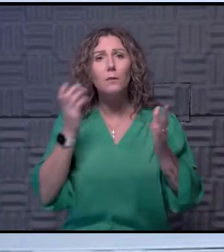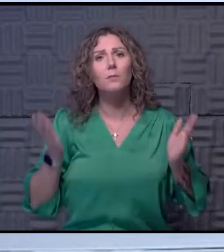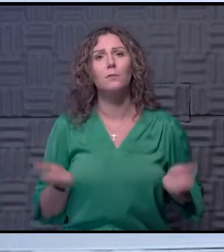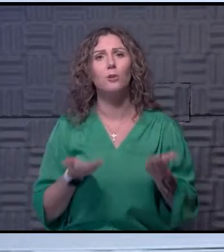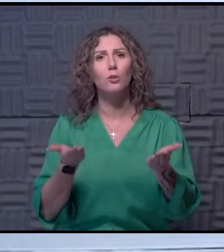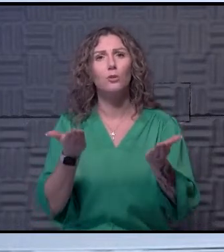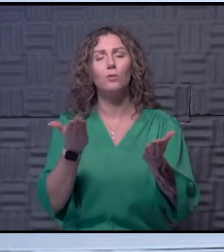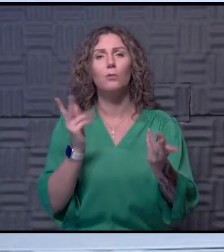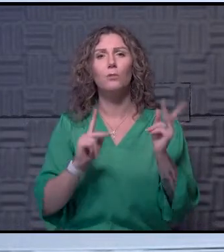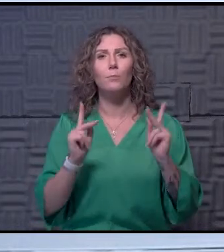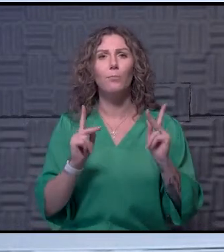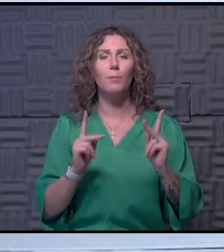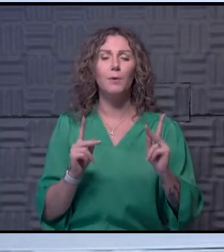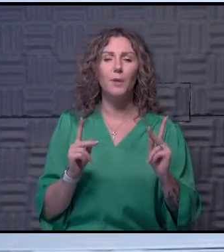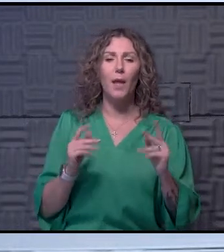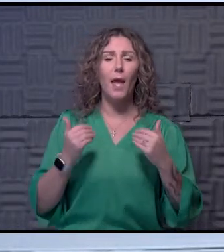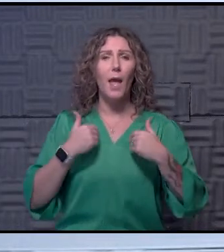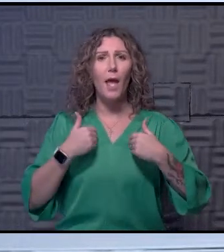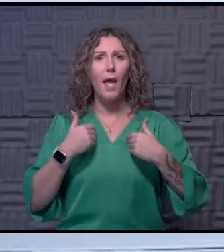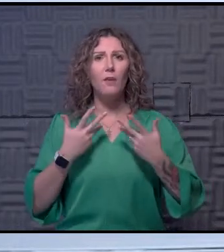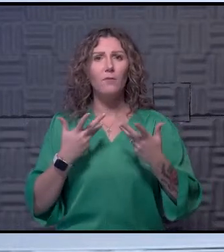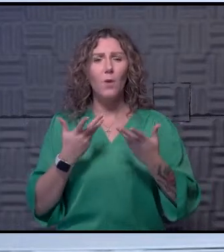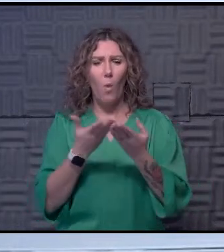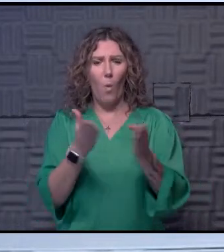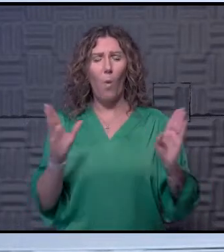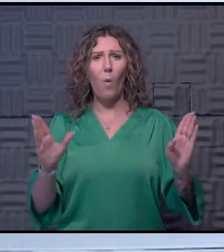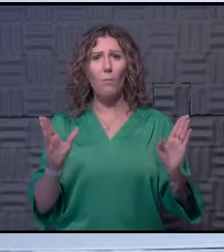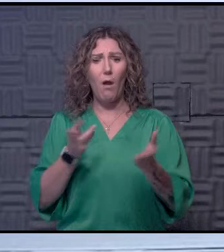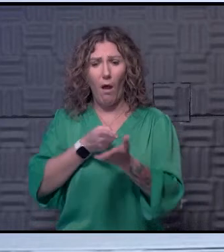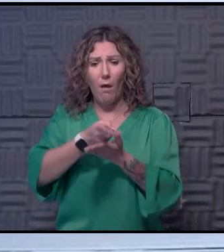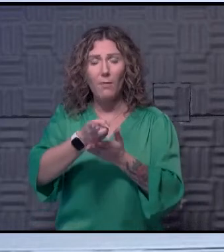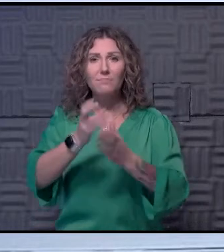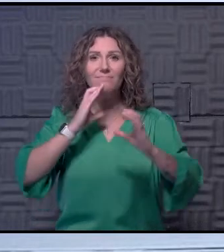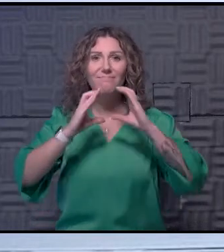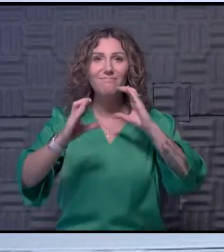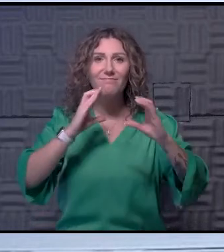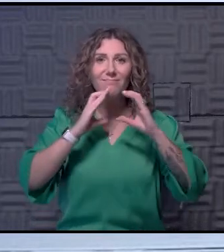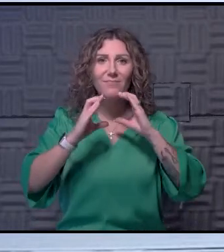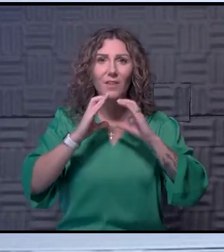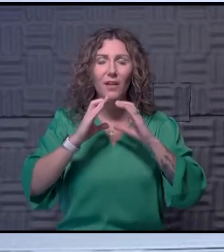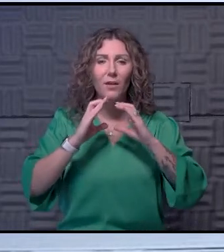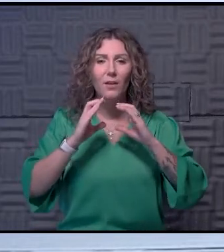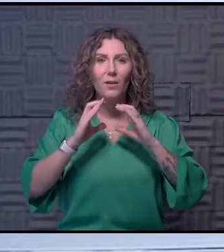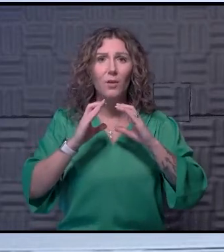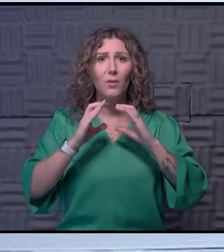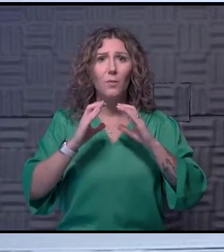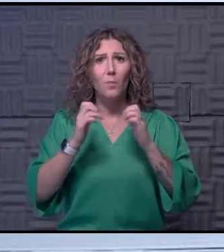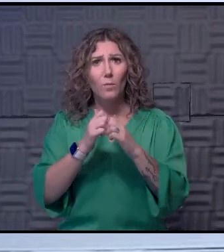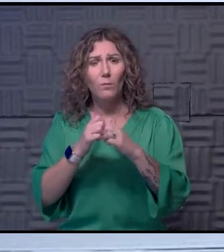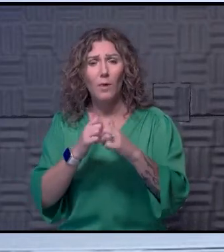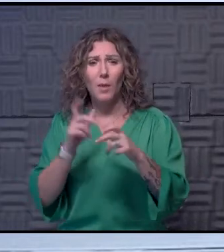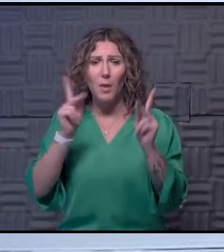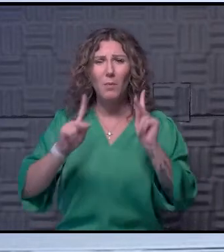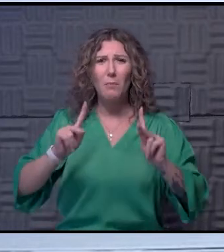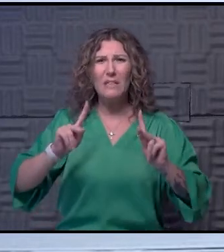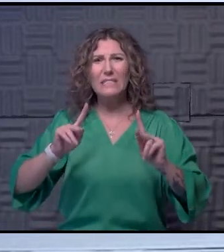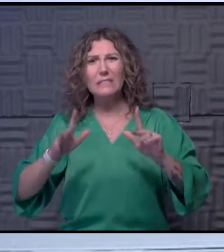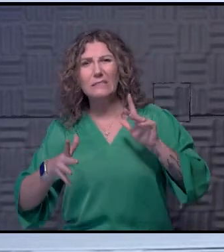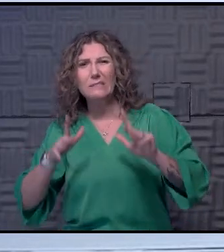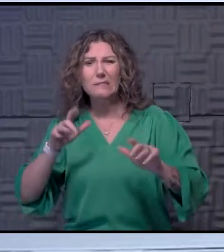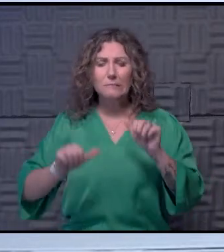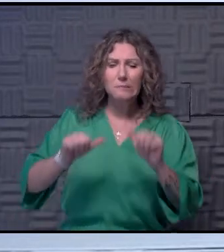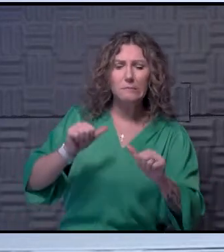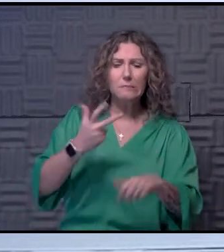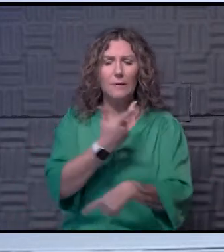people to have open and honest conversations with vaccine hesitant people. If you know people in your